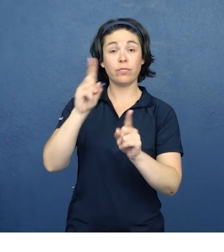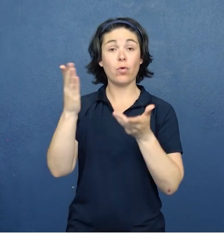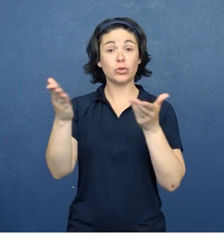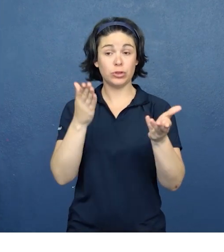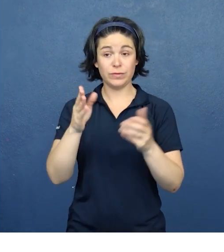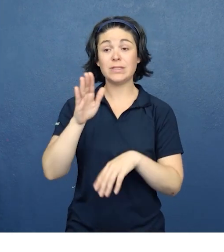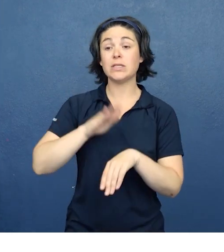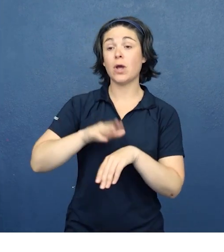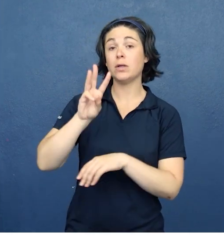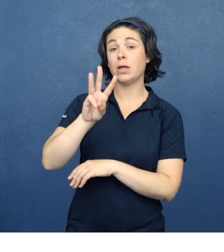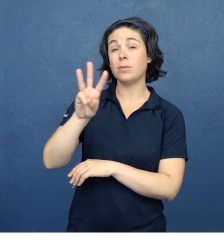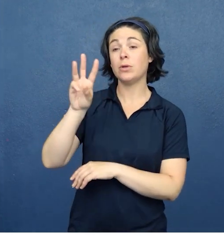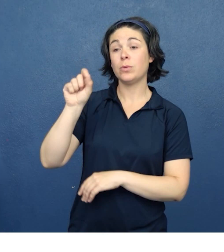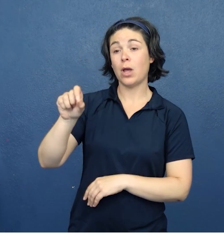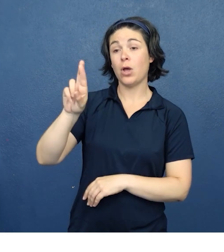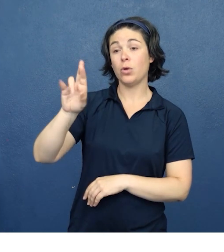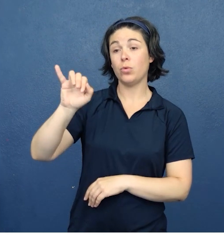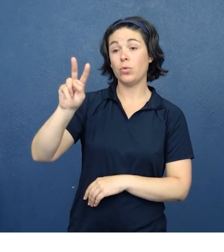at